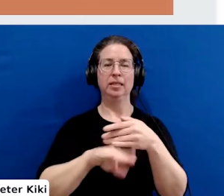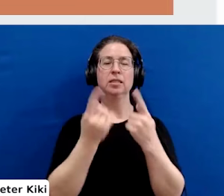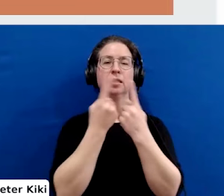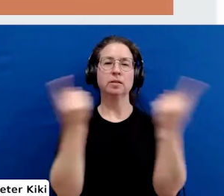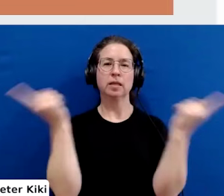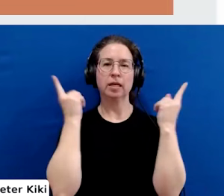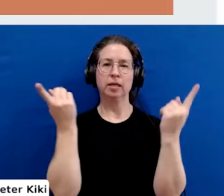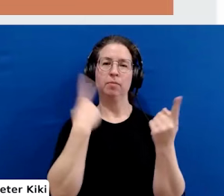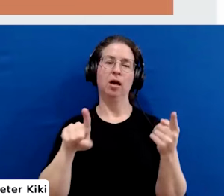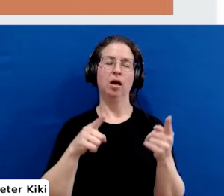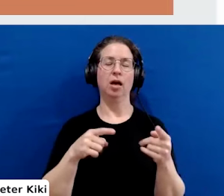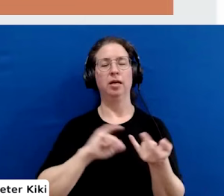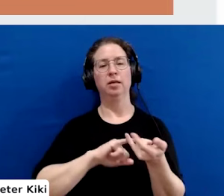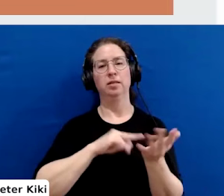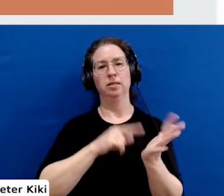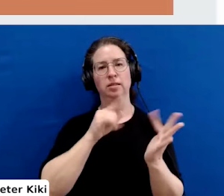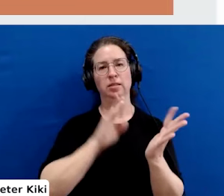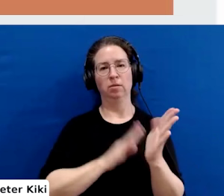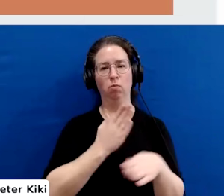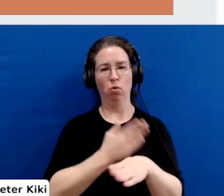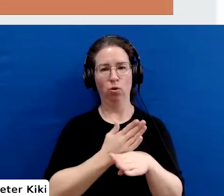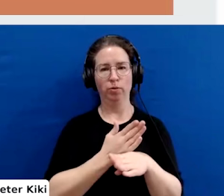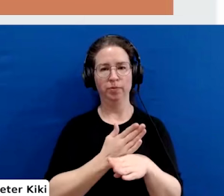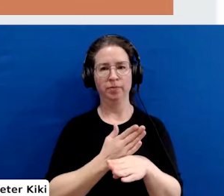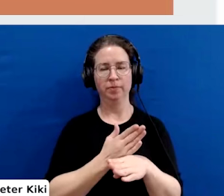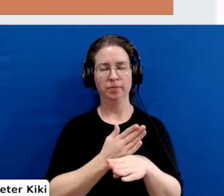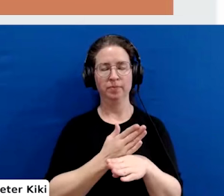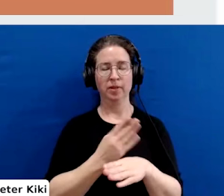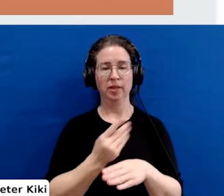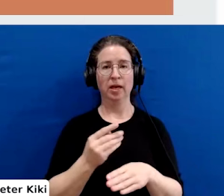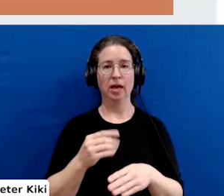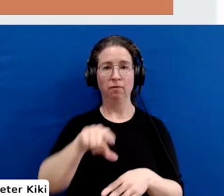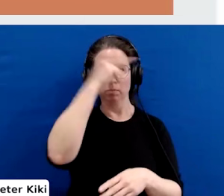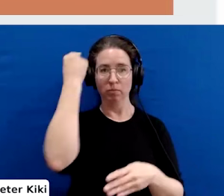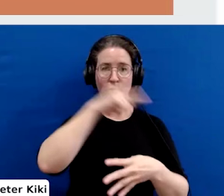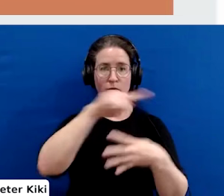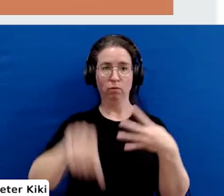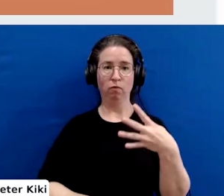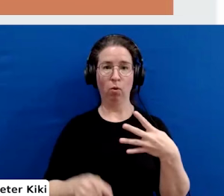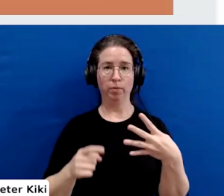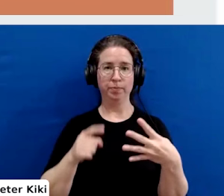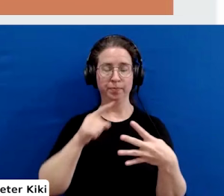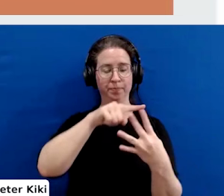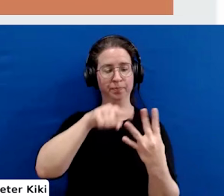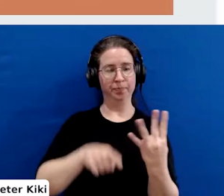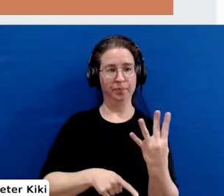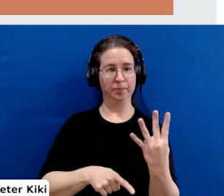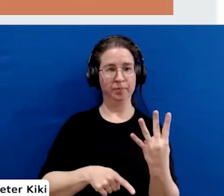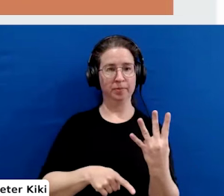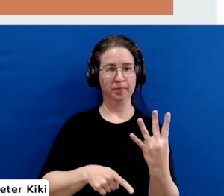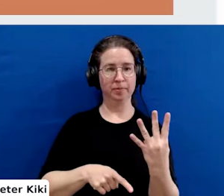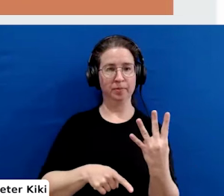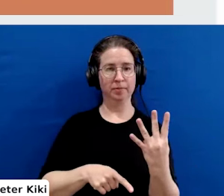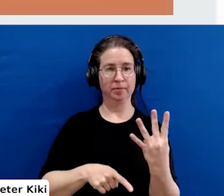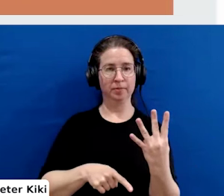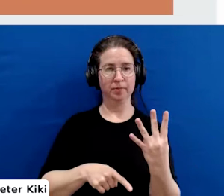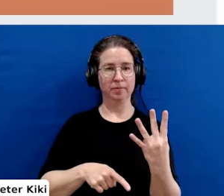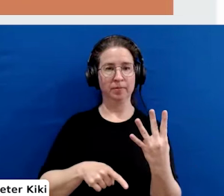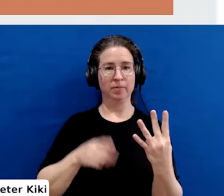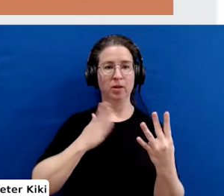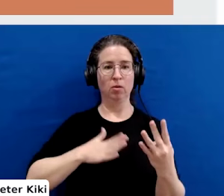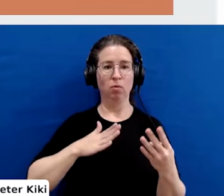Elevate has been designed around 4 strategic goals. These you can see here, which are Elevate scholars lead,